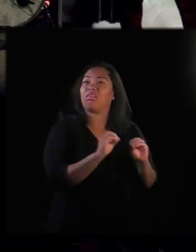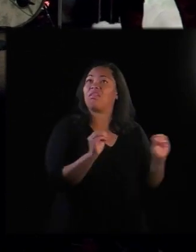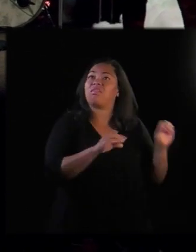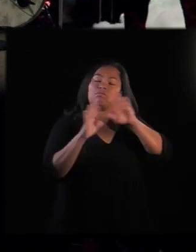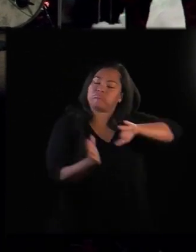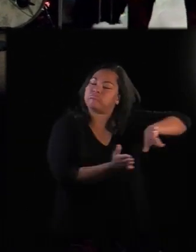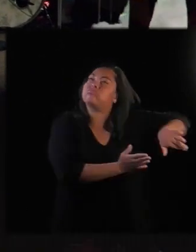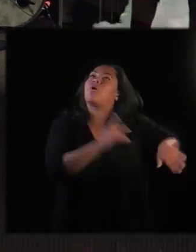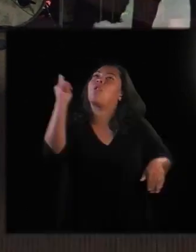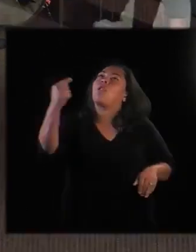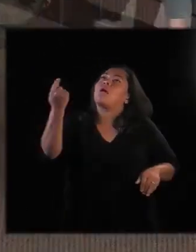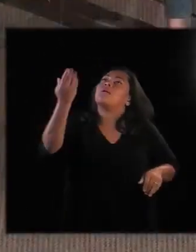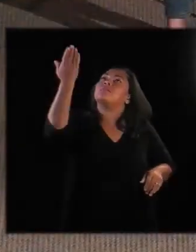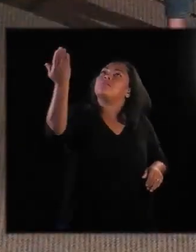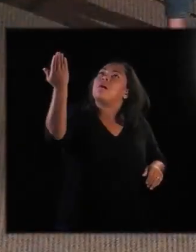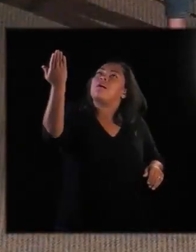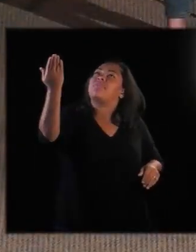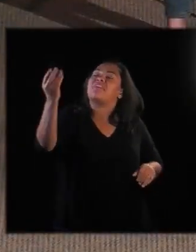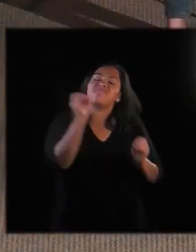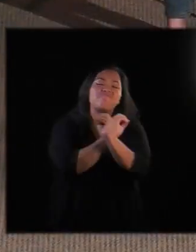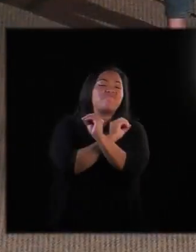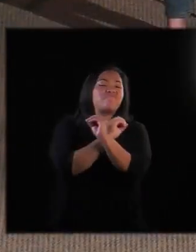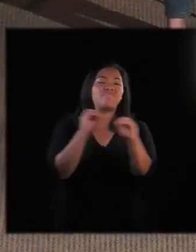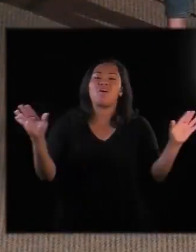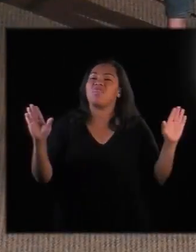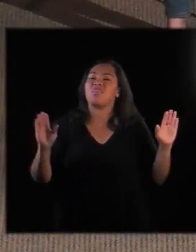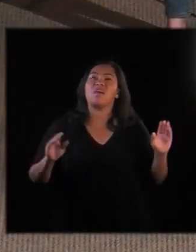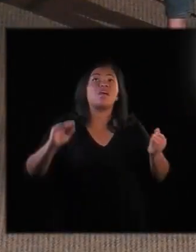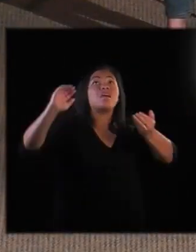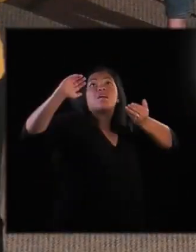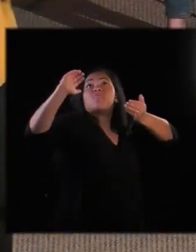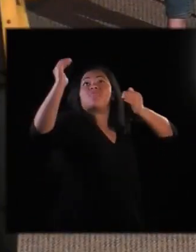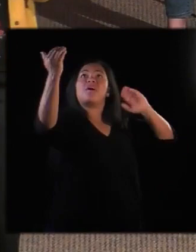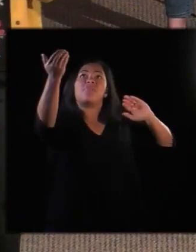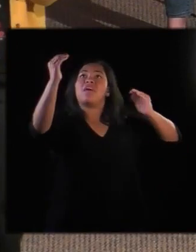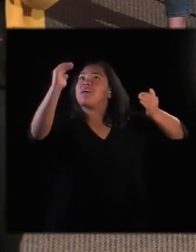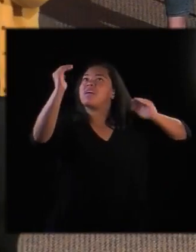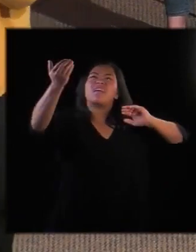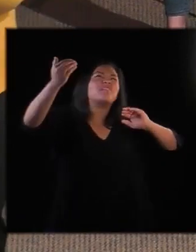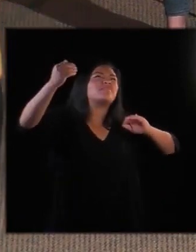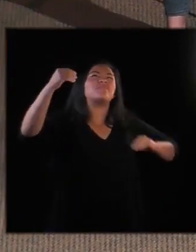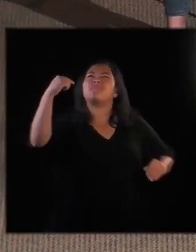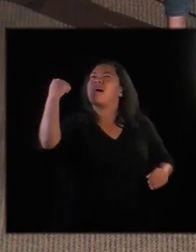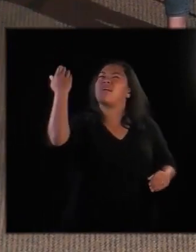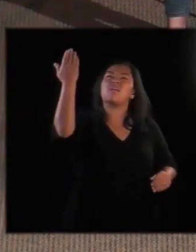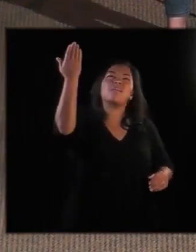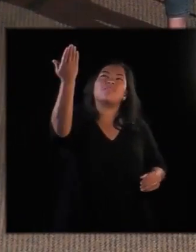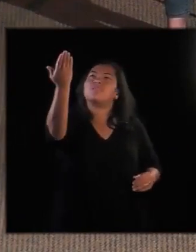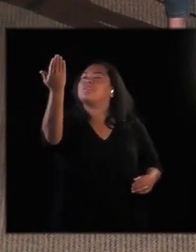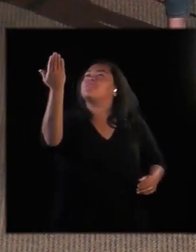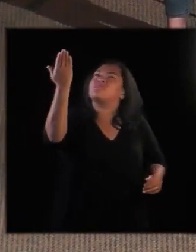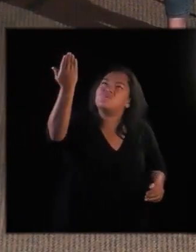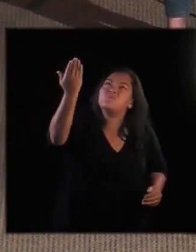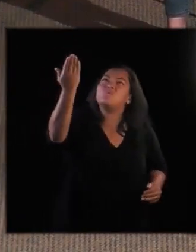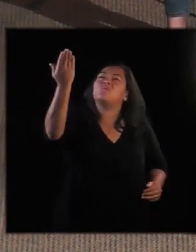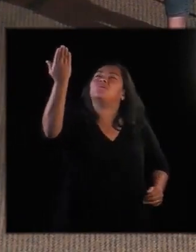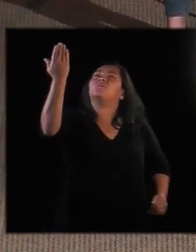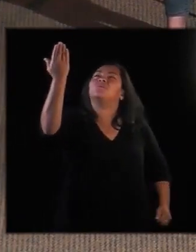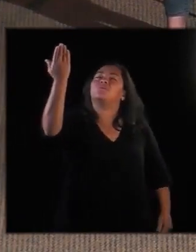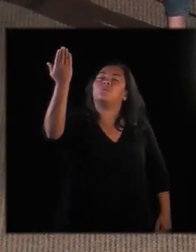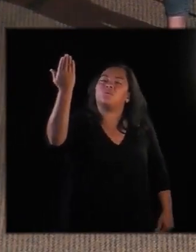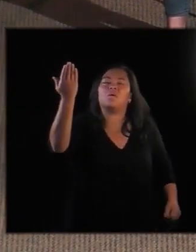better than you, Lord. There's nothing, no, no, nothing is better than